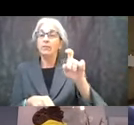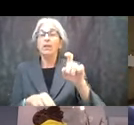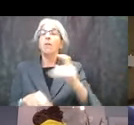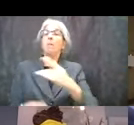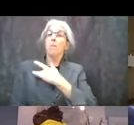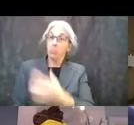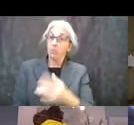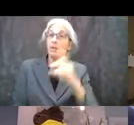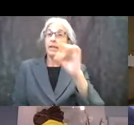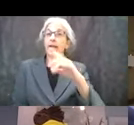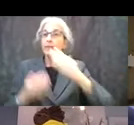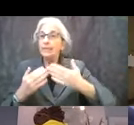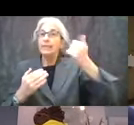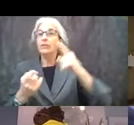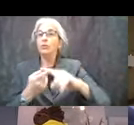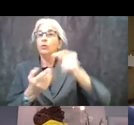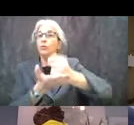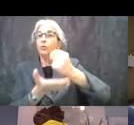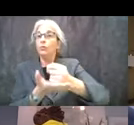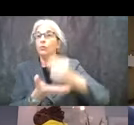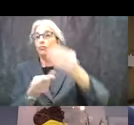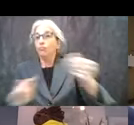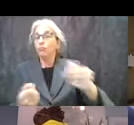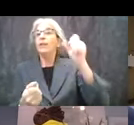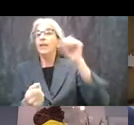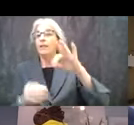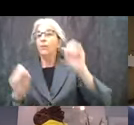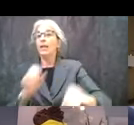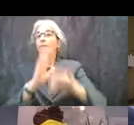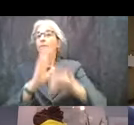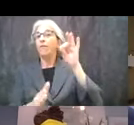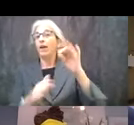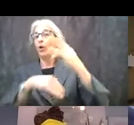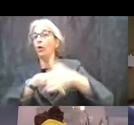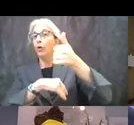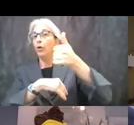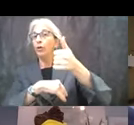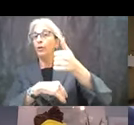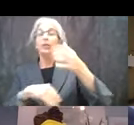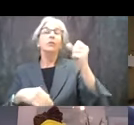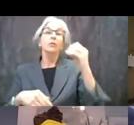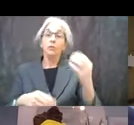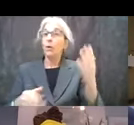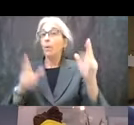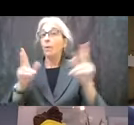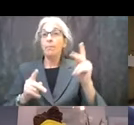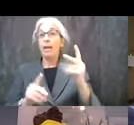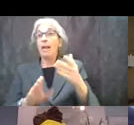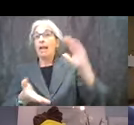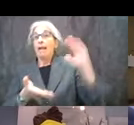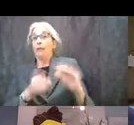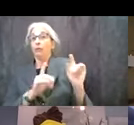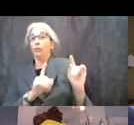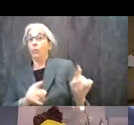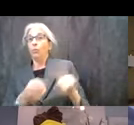earlier. So those delays in diagnosis because of decreased screening or decreased doctor's visits in general. You know, much cancer,